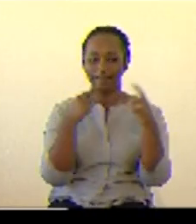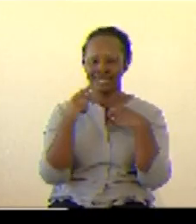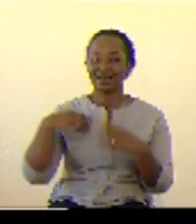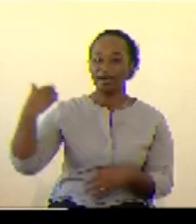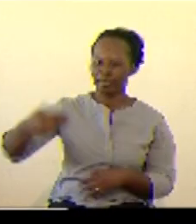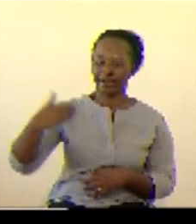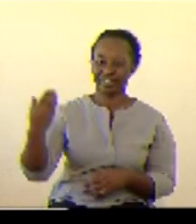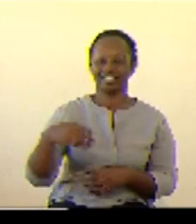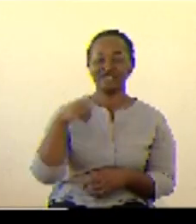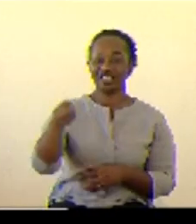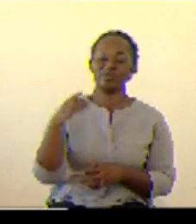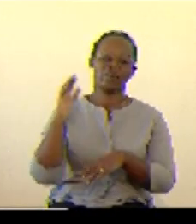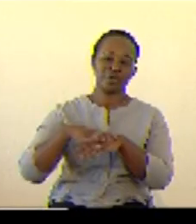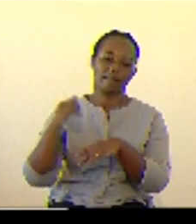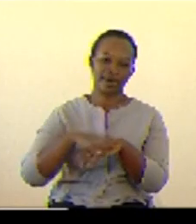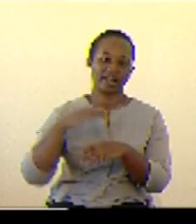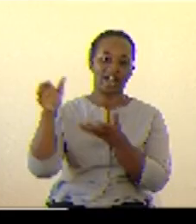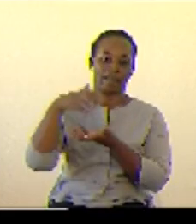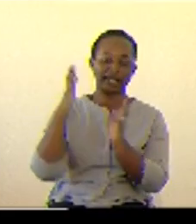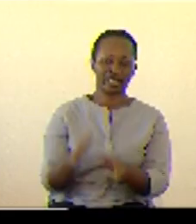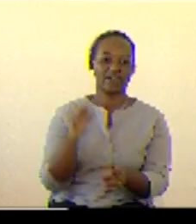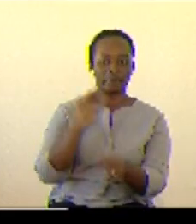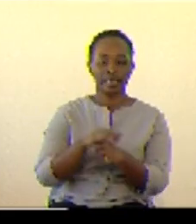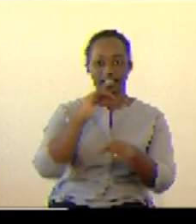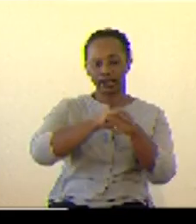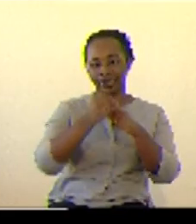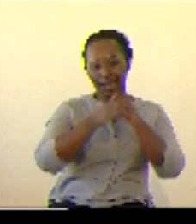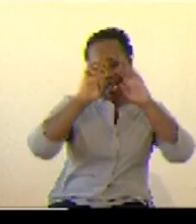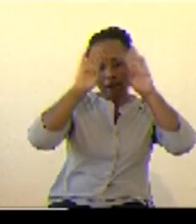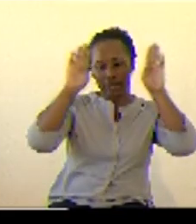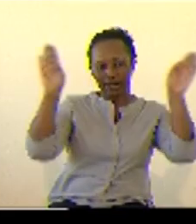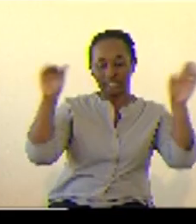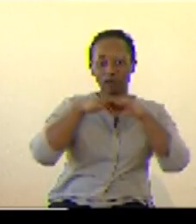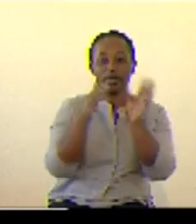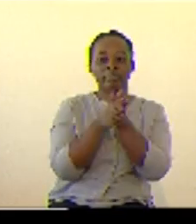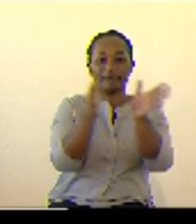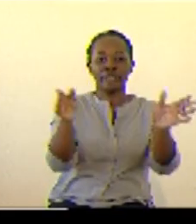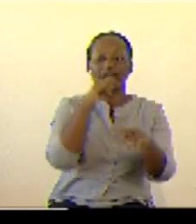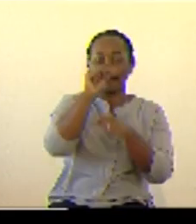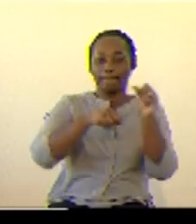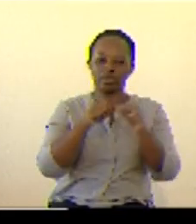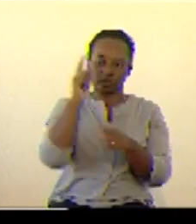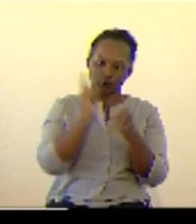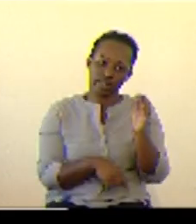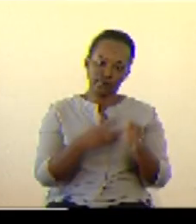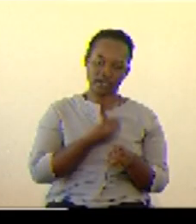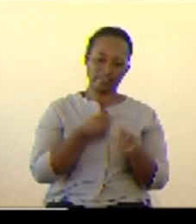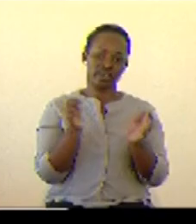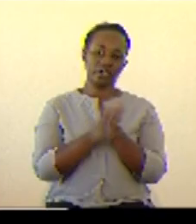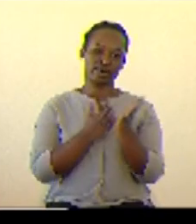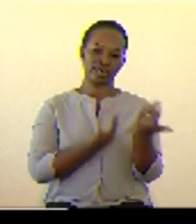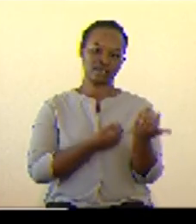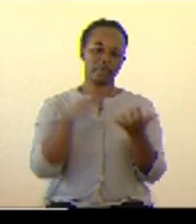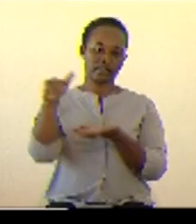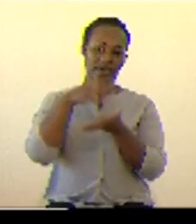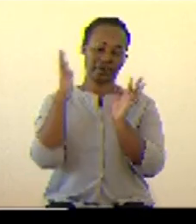attracts many customers. It creates awareness to the public about what you have, and therefore we expect many customers to